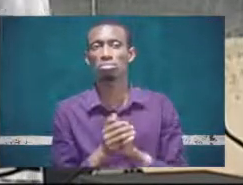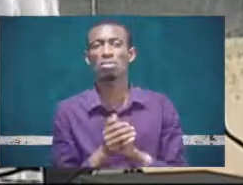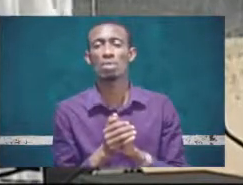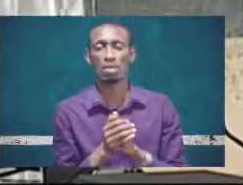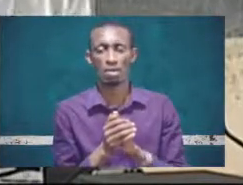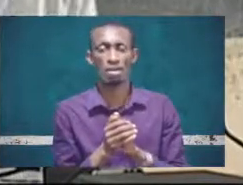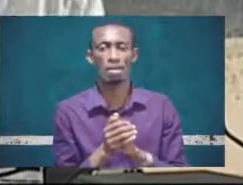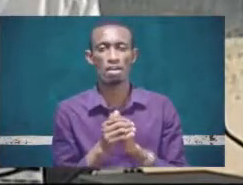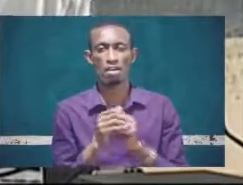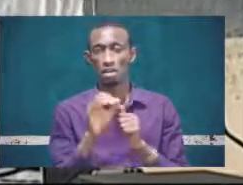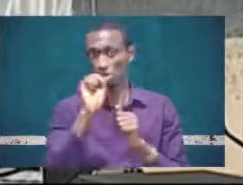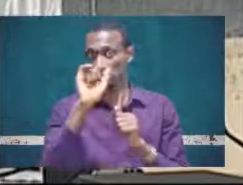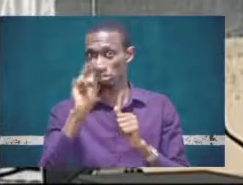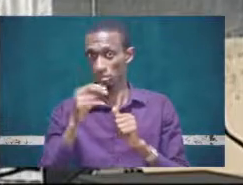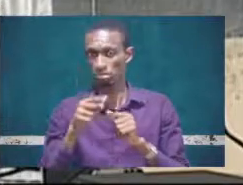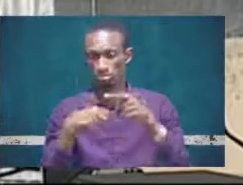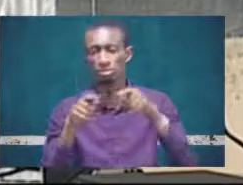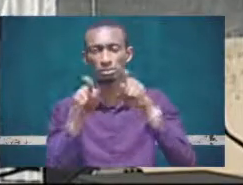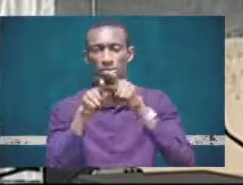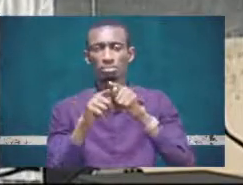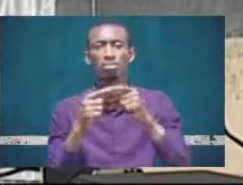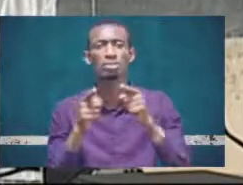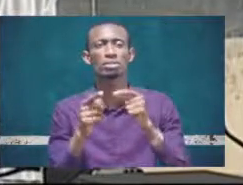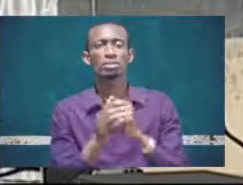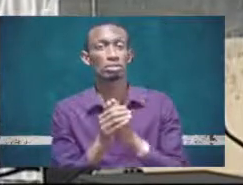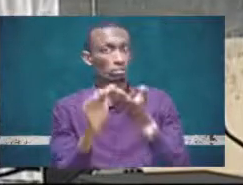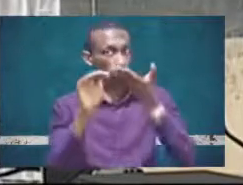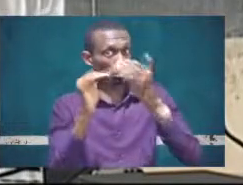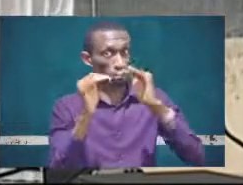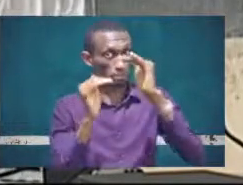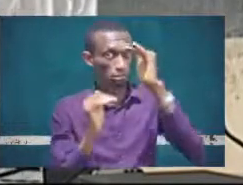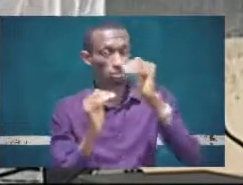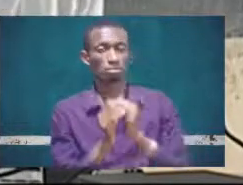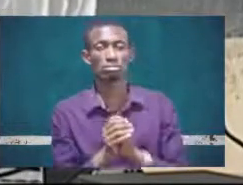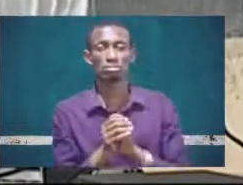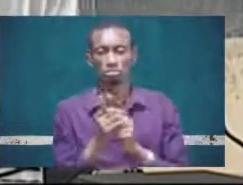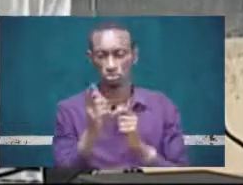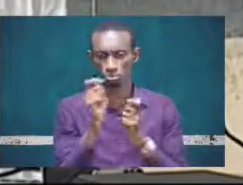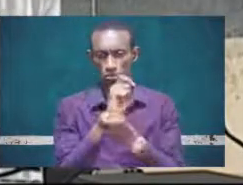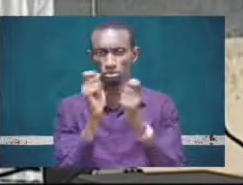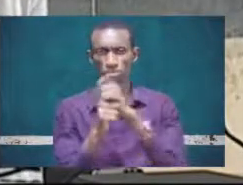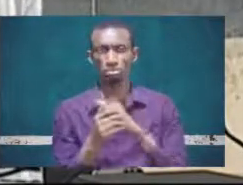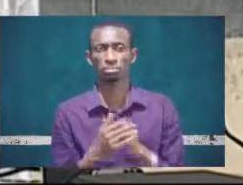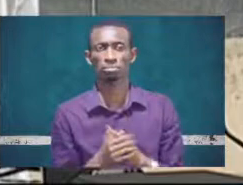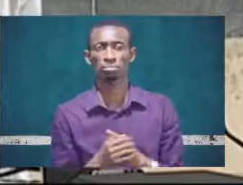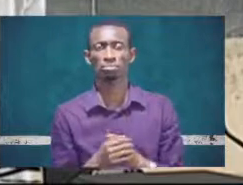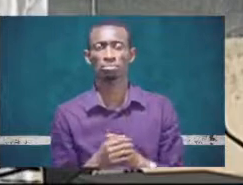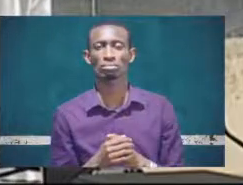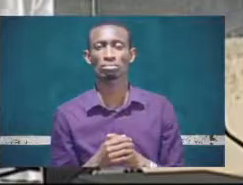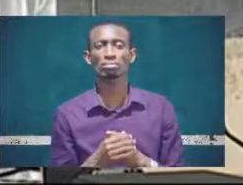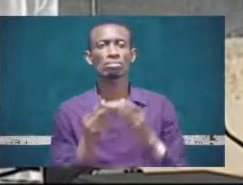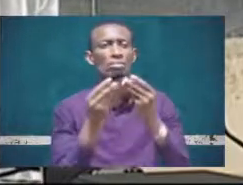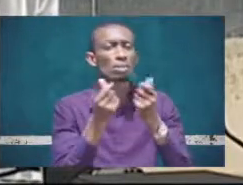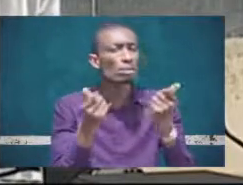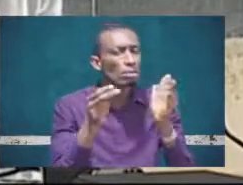same, but the inequality, the set of solution, will change. I'll